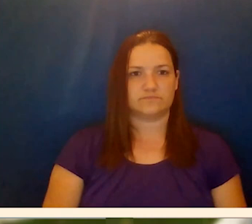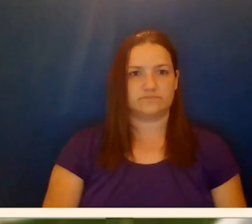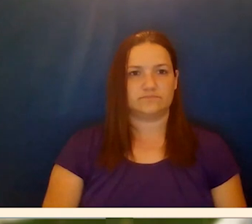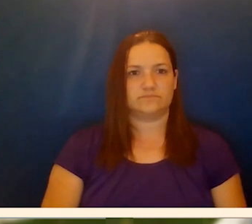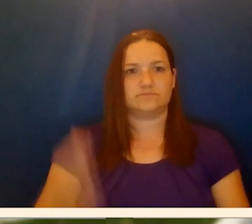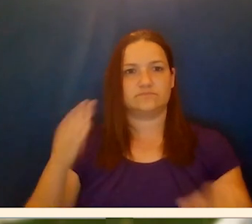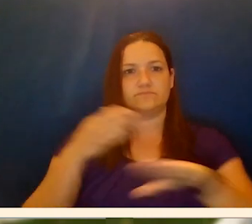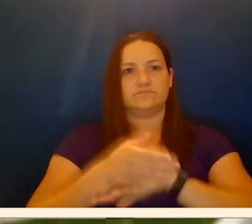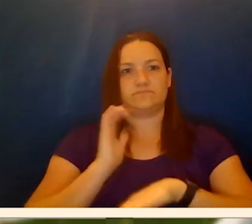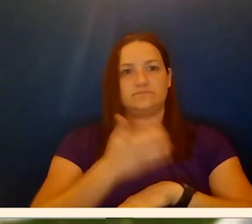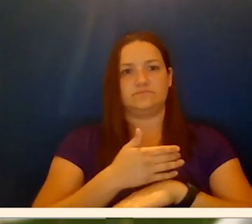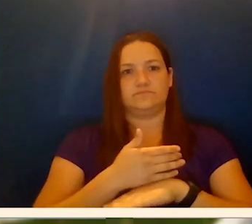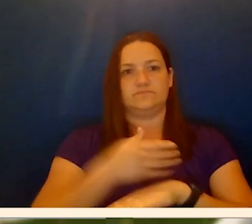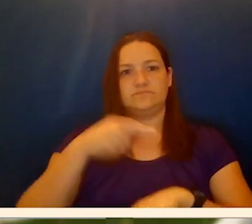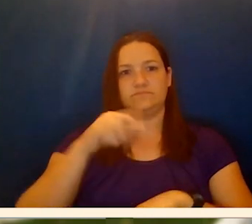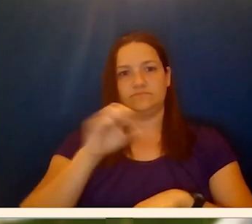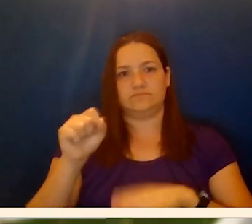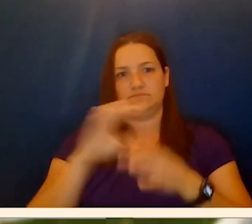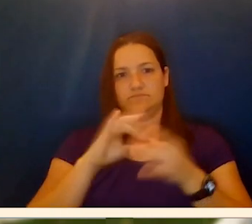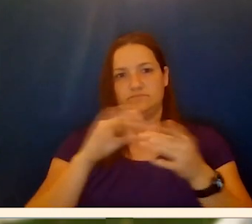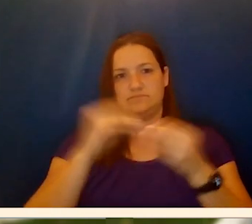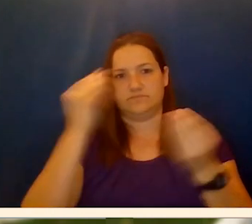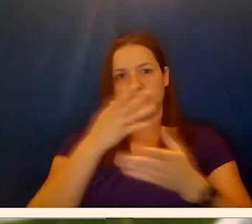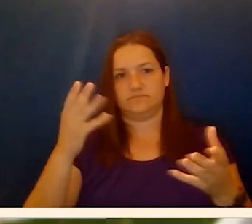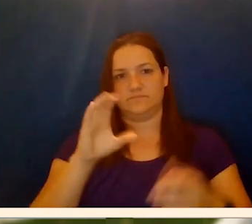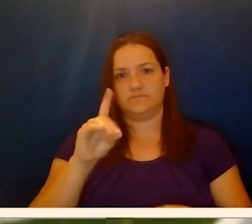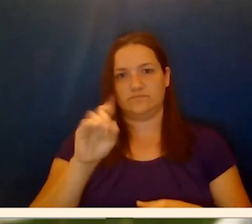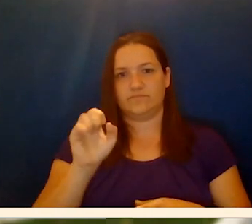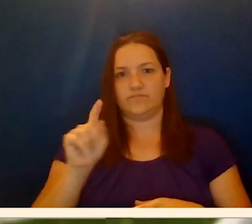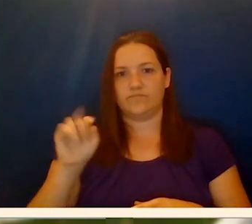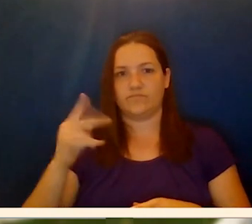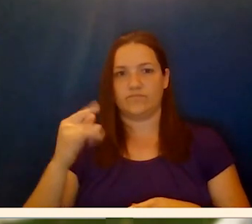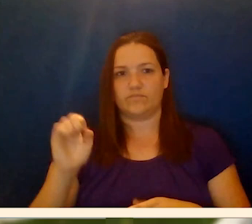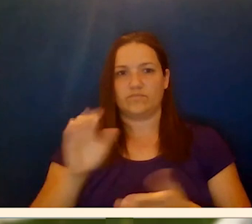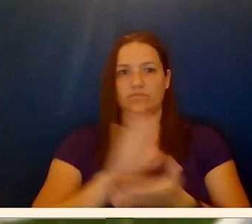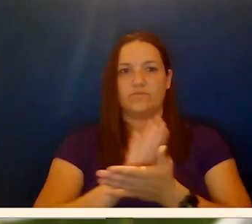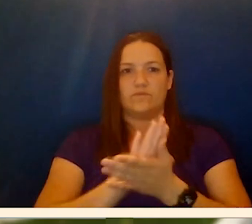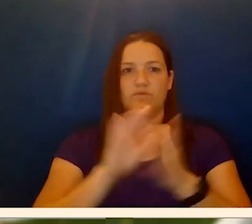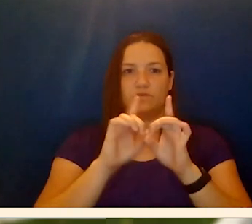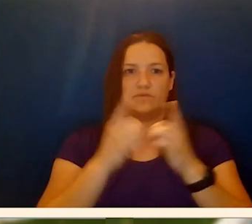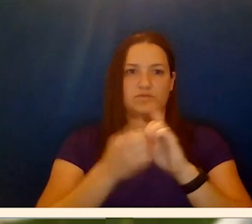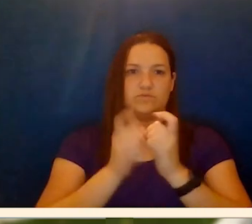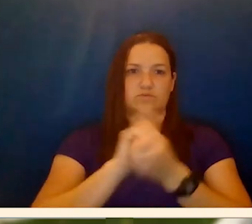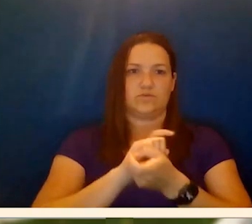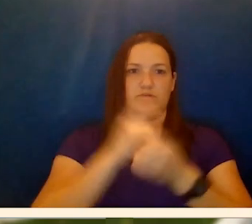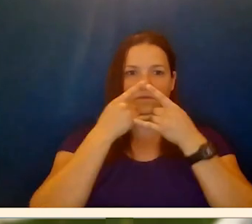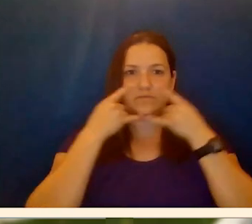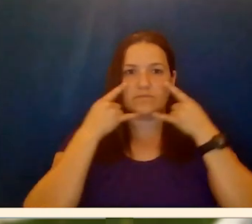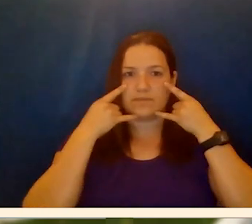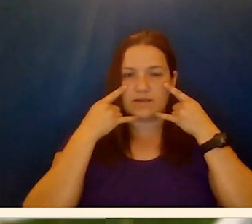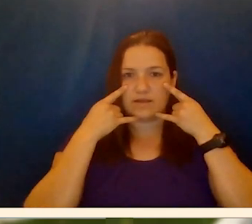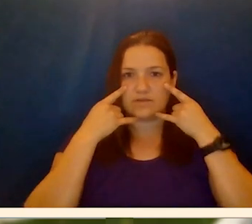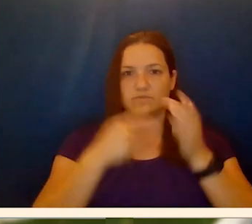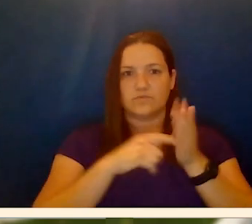about our code triage, the Unified School District changed their masking mandate, and now children are required to wear